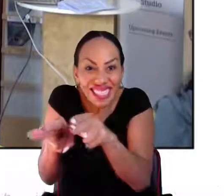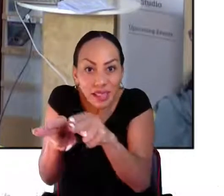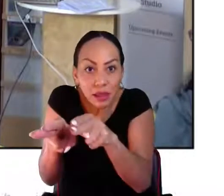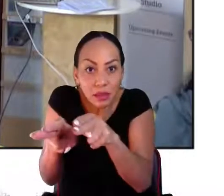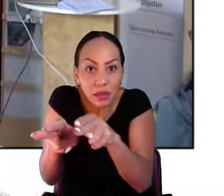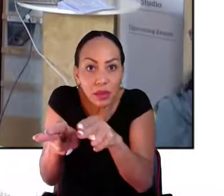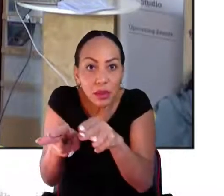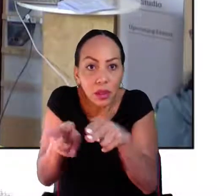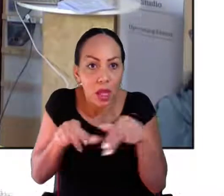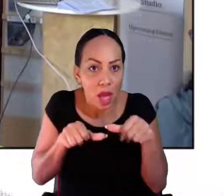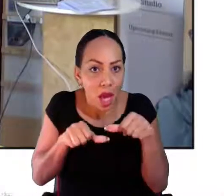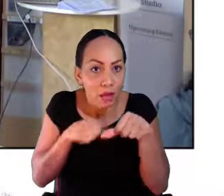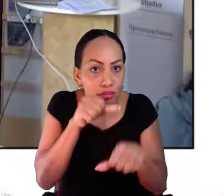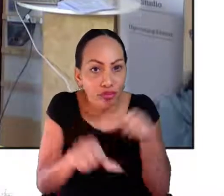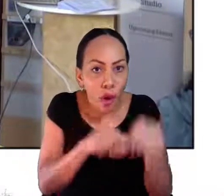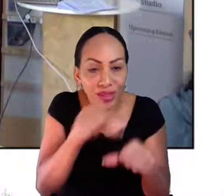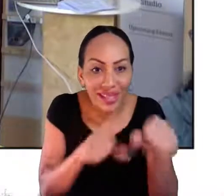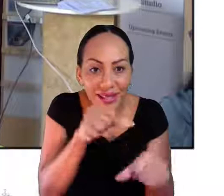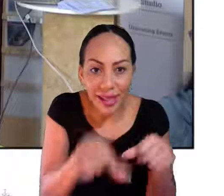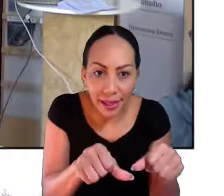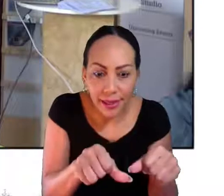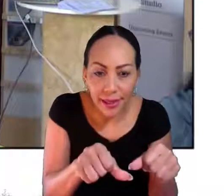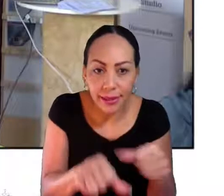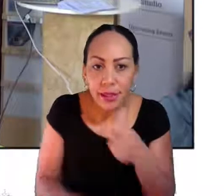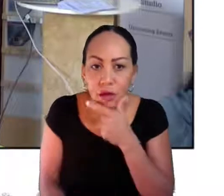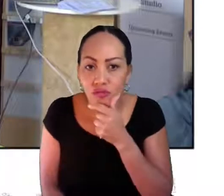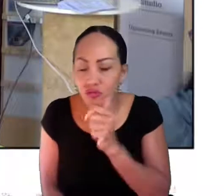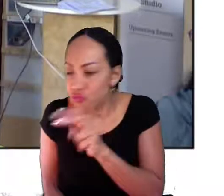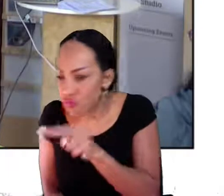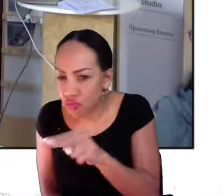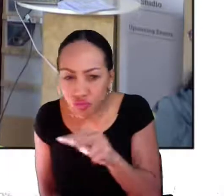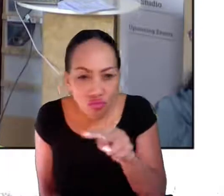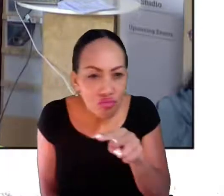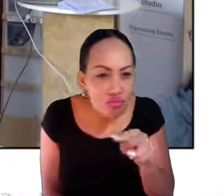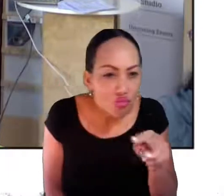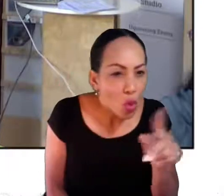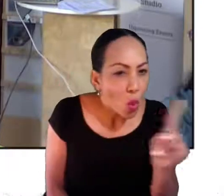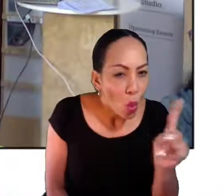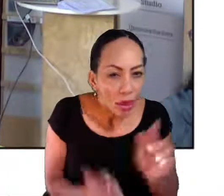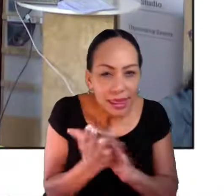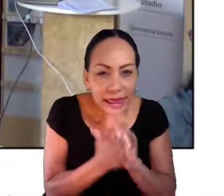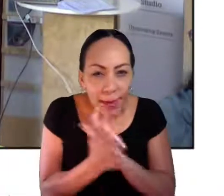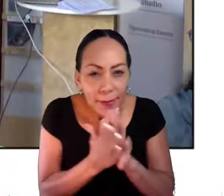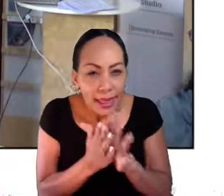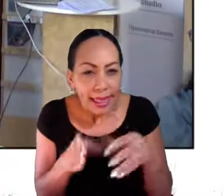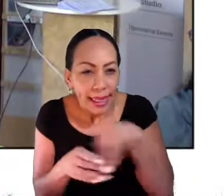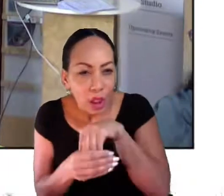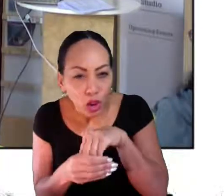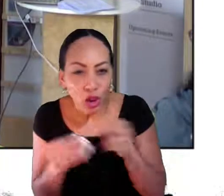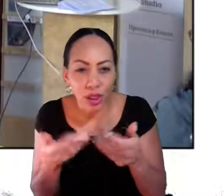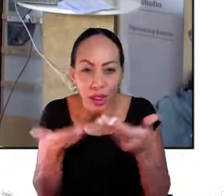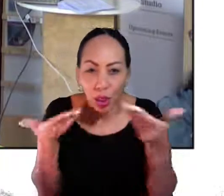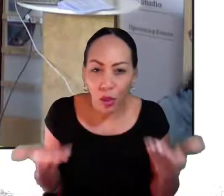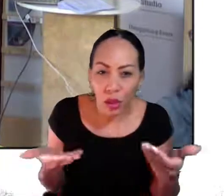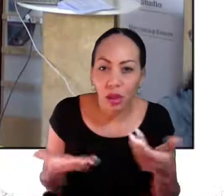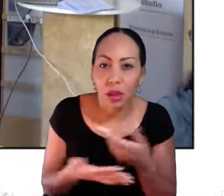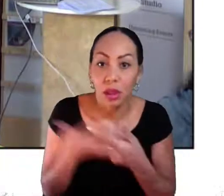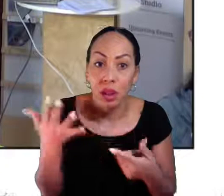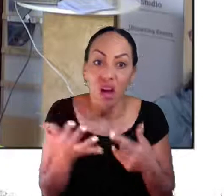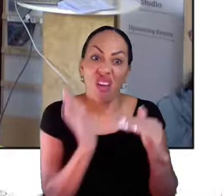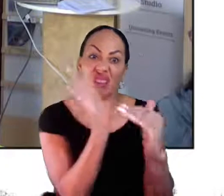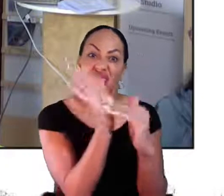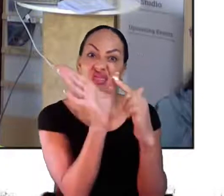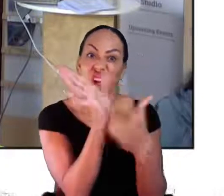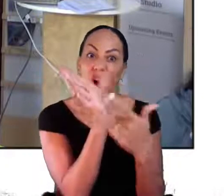things. Yeah, absolutely. Really I think what it meant. Actually, to some language which Zara used to use within Bristol and Bath